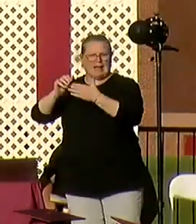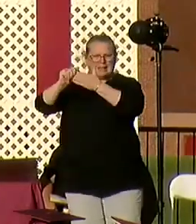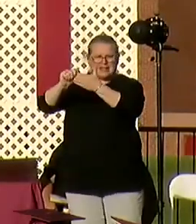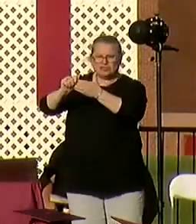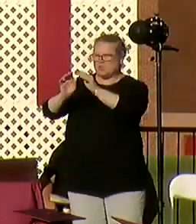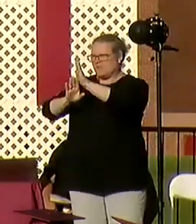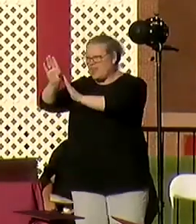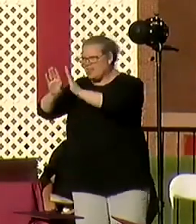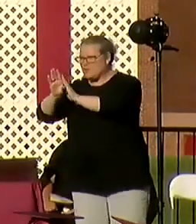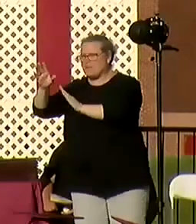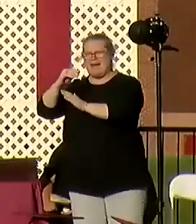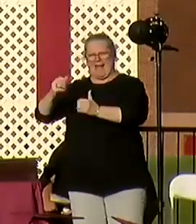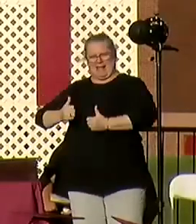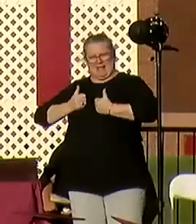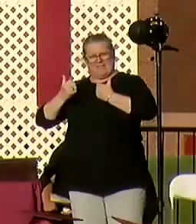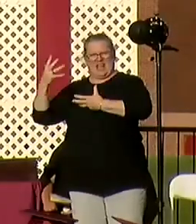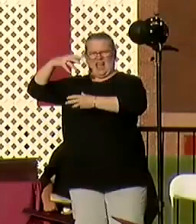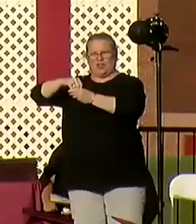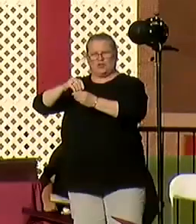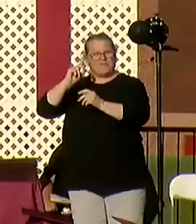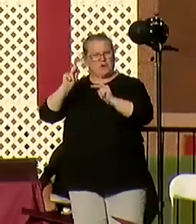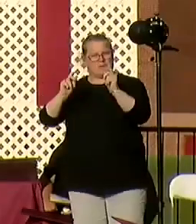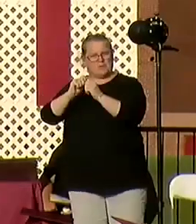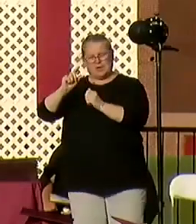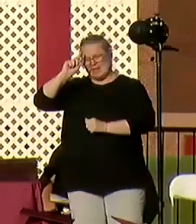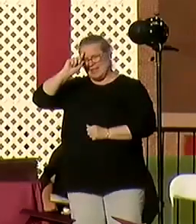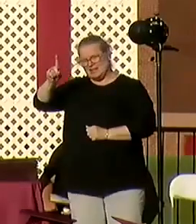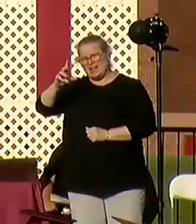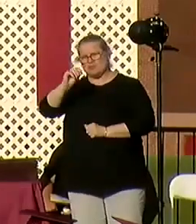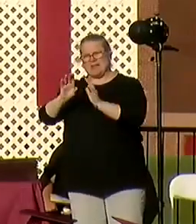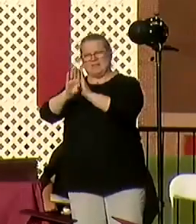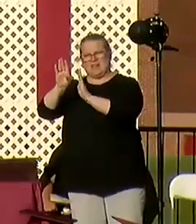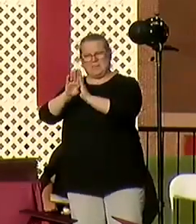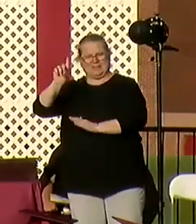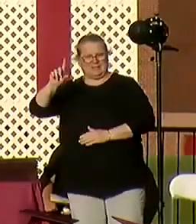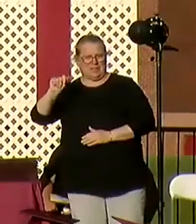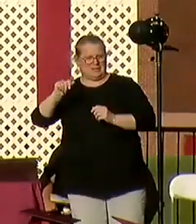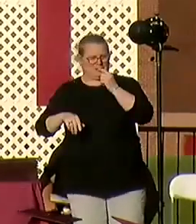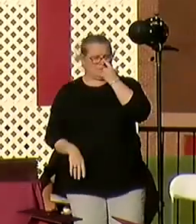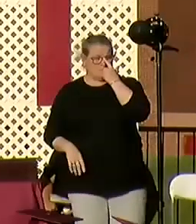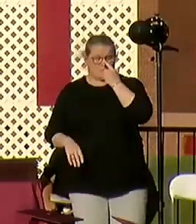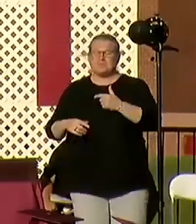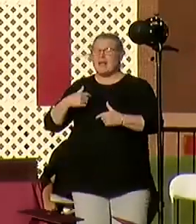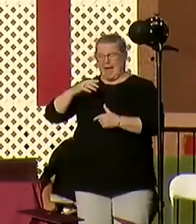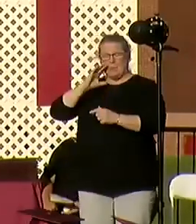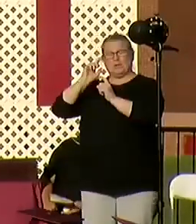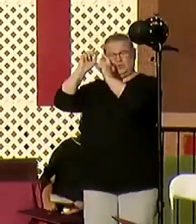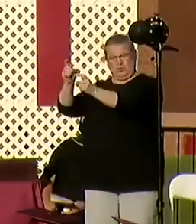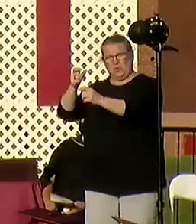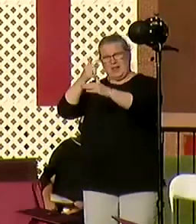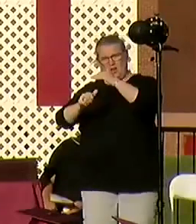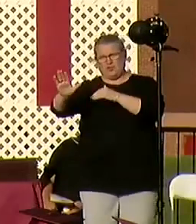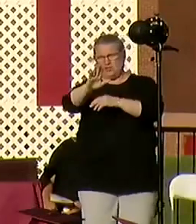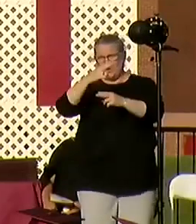and inclusive living for individuals with intellectual and development disabilities. This will be an honor to do that on your